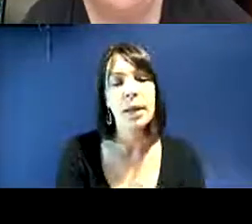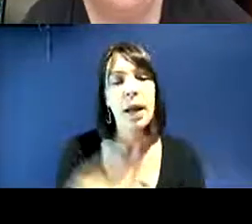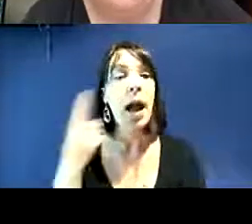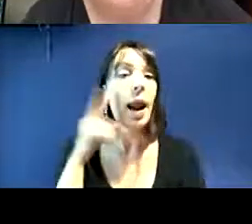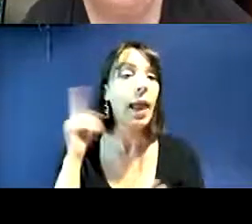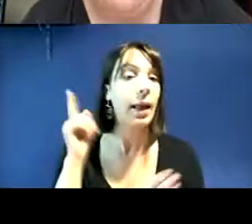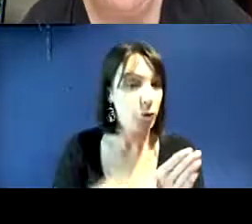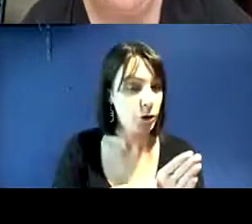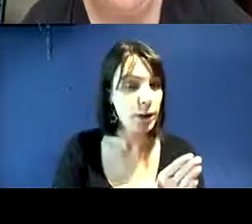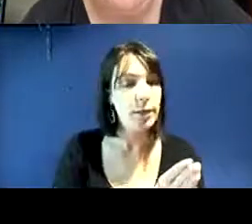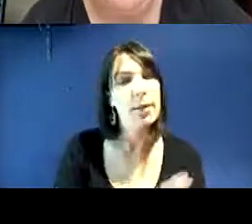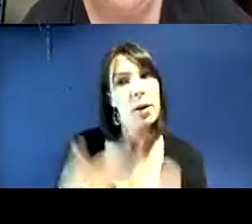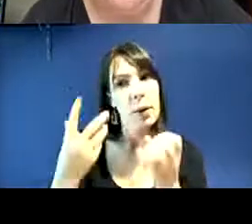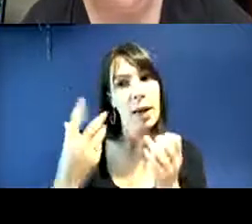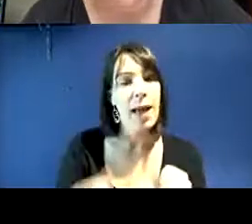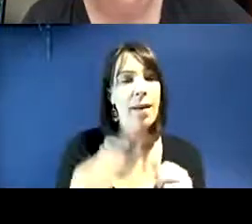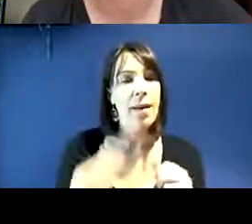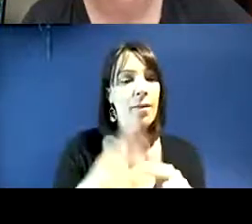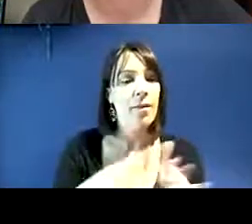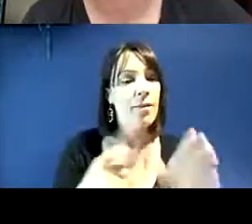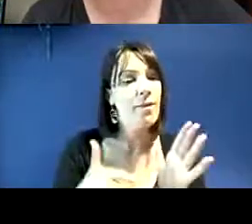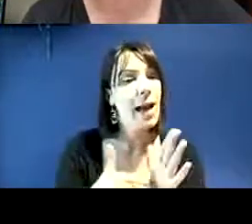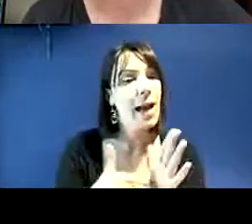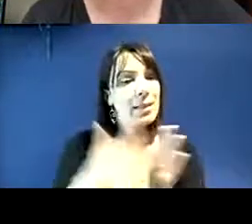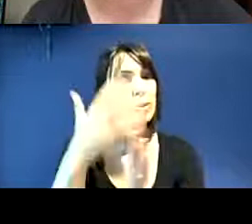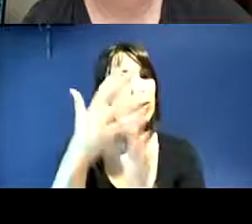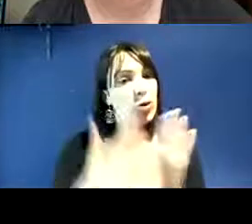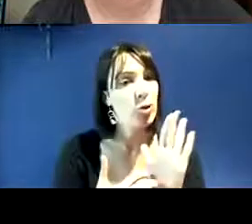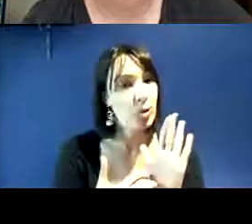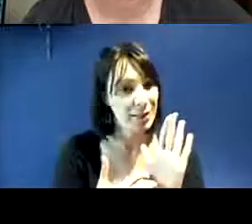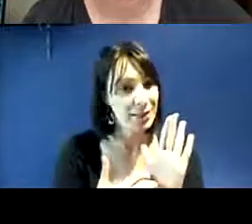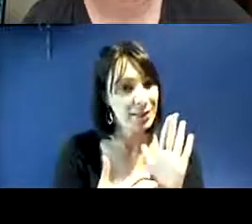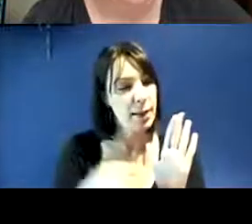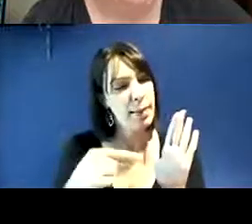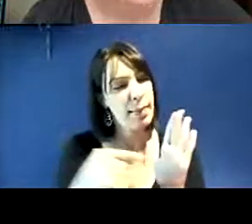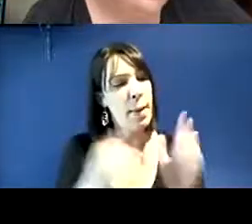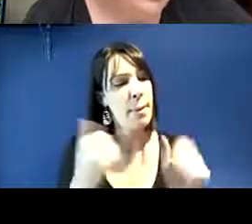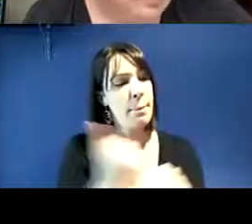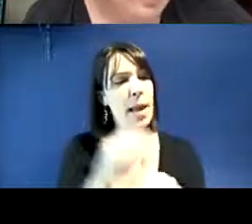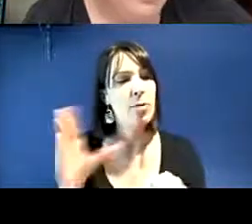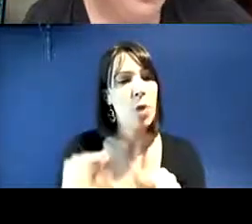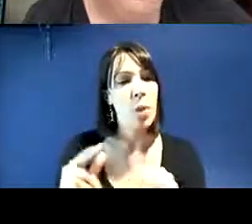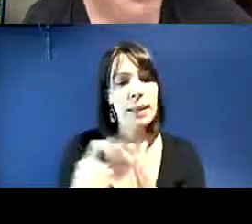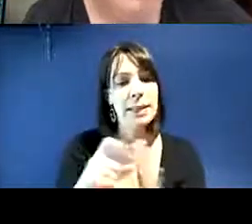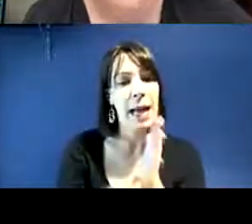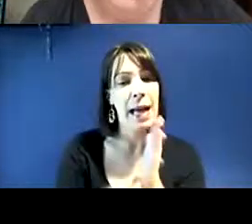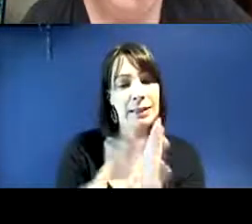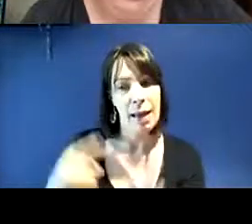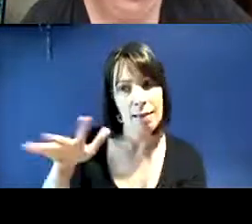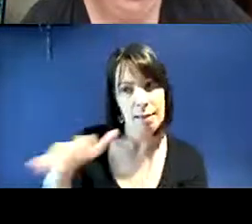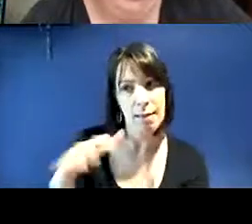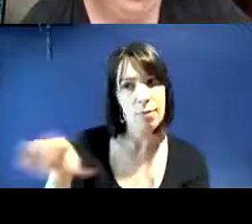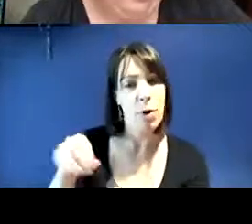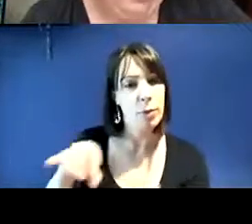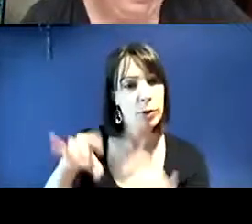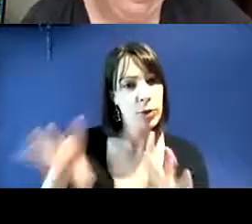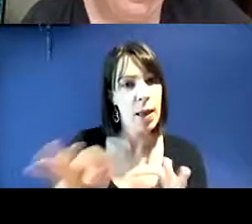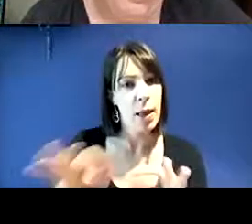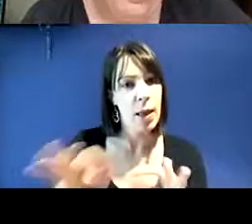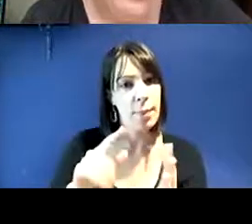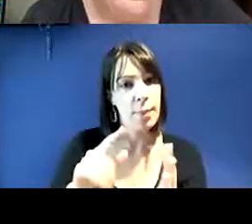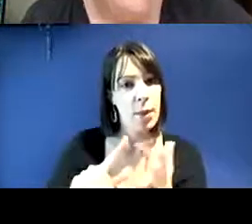with Disability fact sheets, using data from the Australian Bureau of Statistics collected as part of the Personal Safety